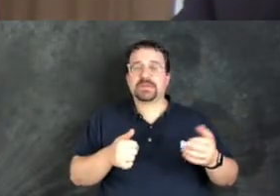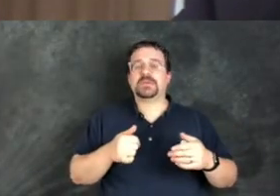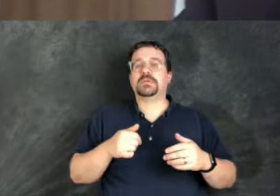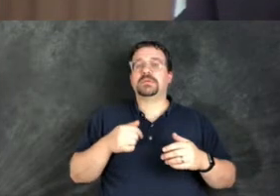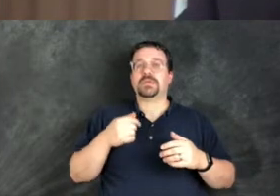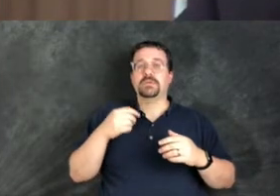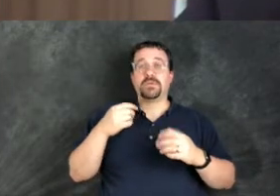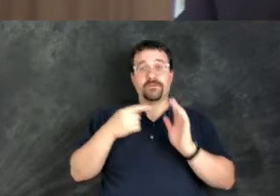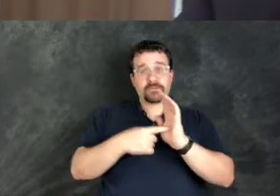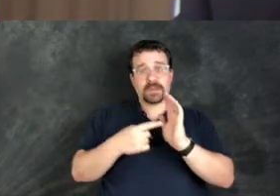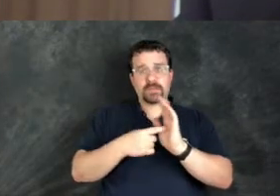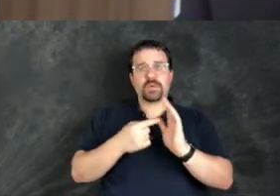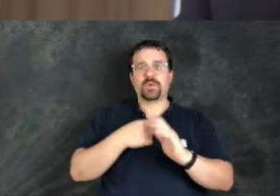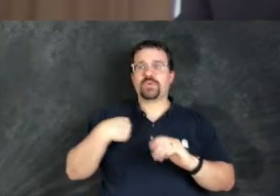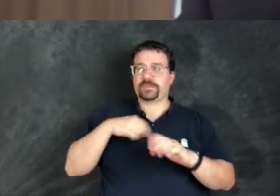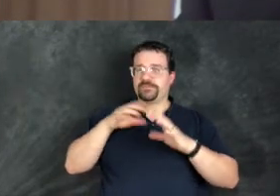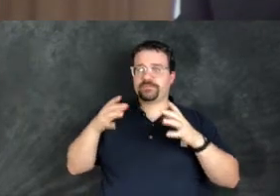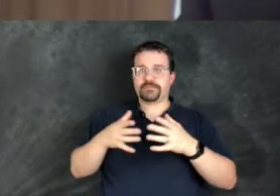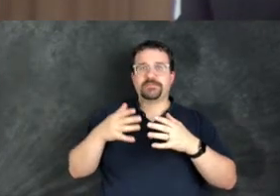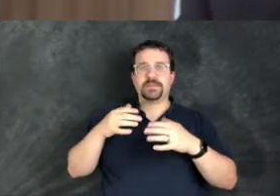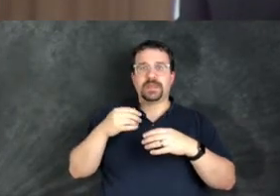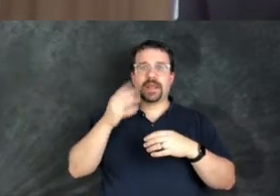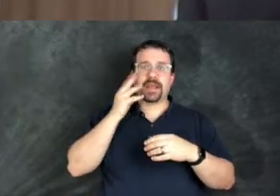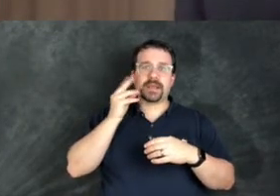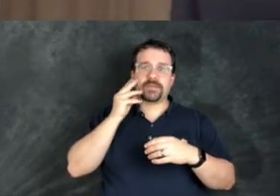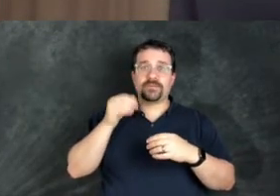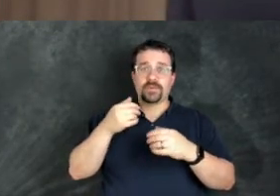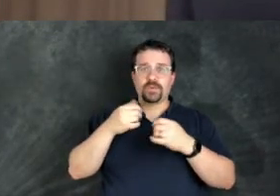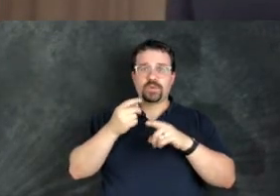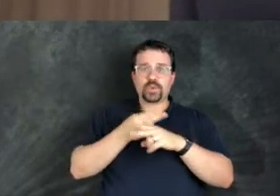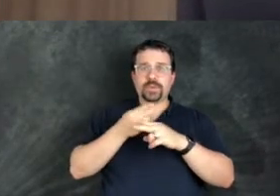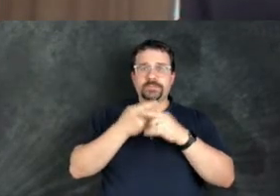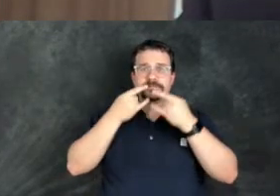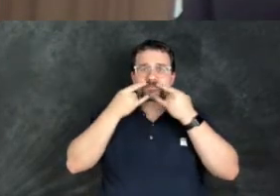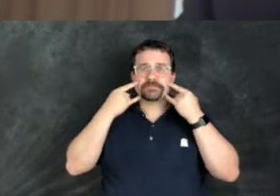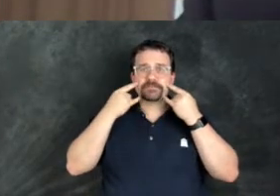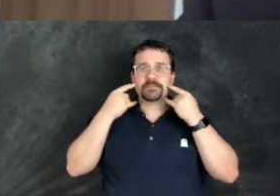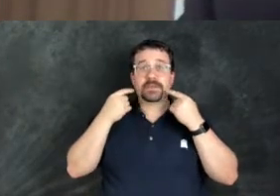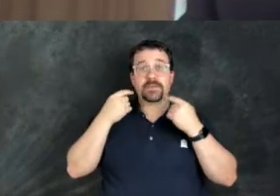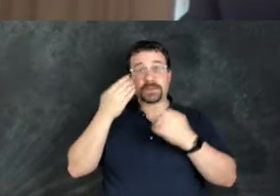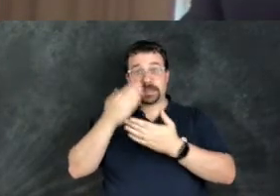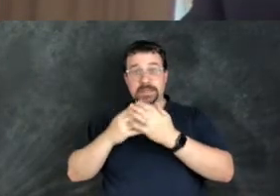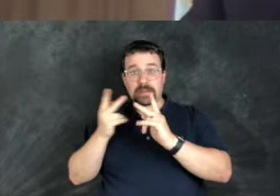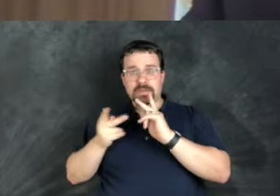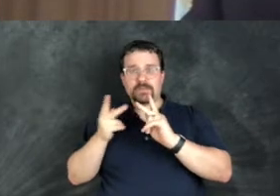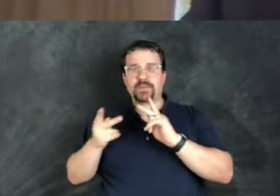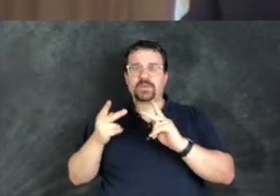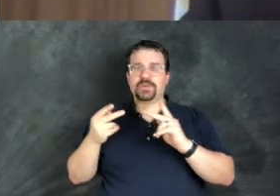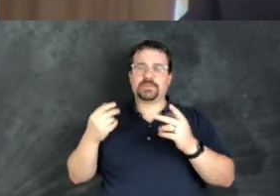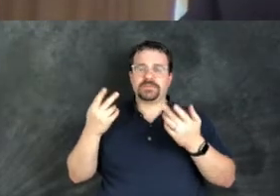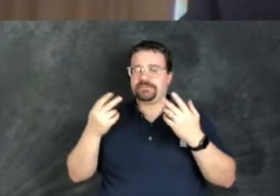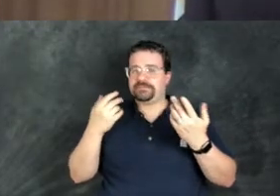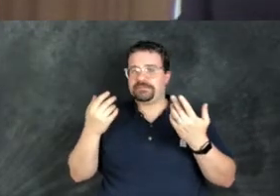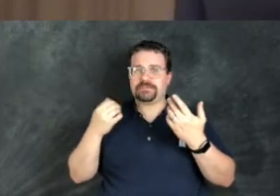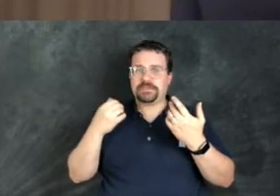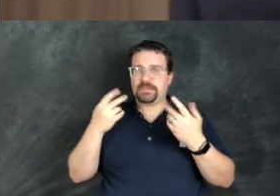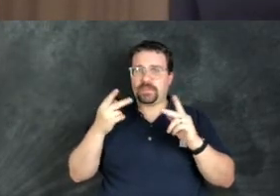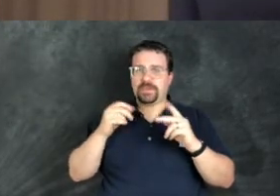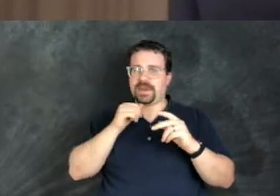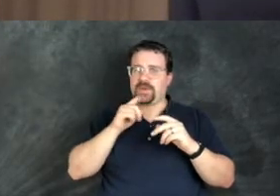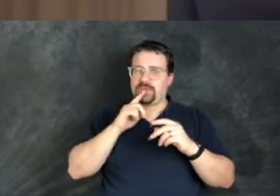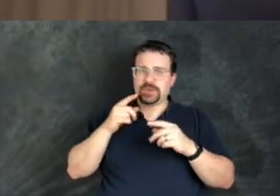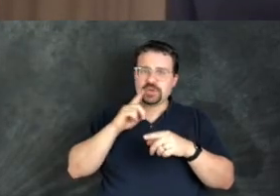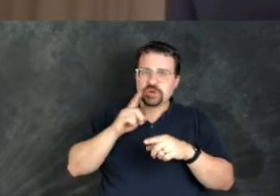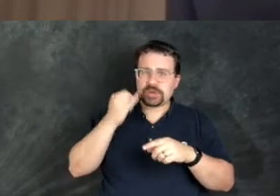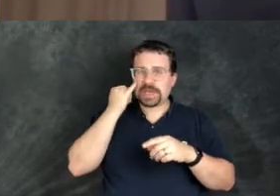for example, the experiment we've collectively undertaken with wearing masks. I think for some, the jury is still out on whether